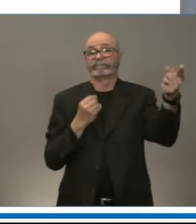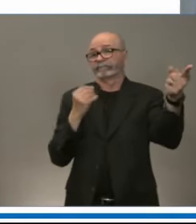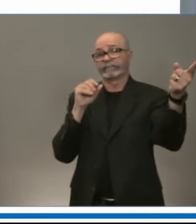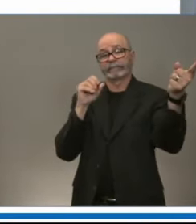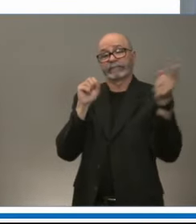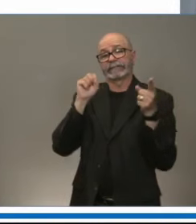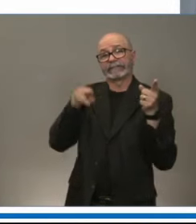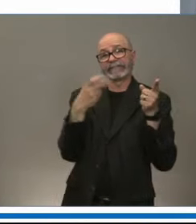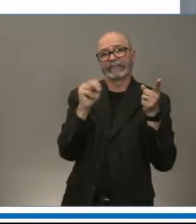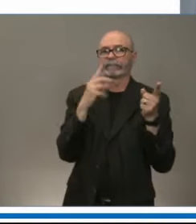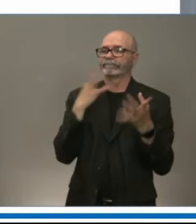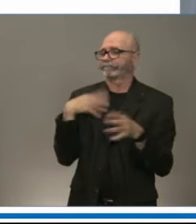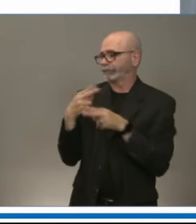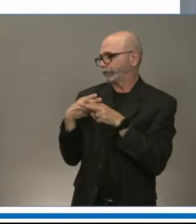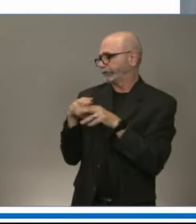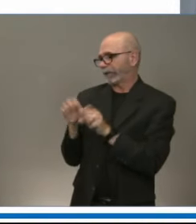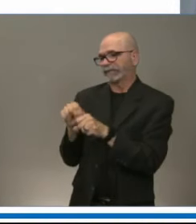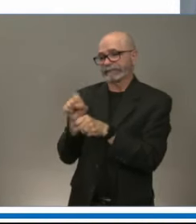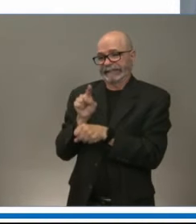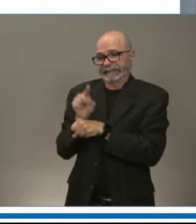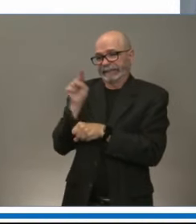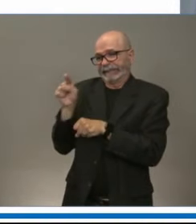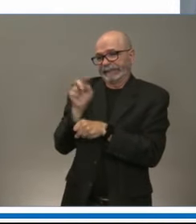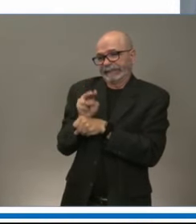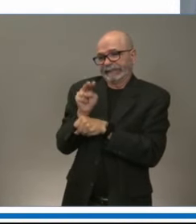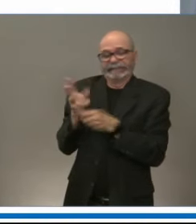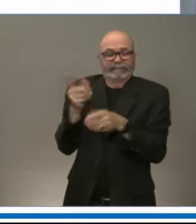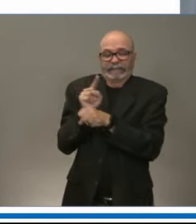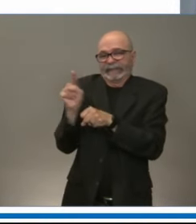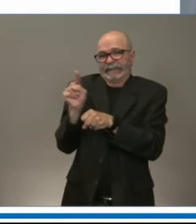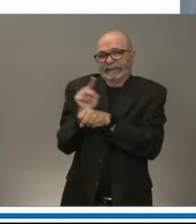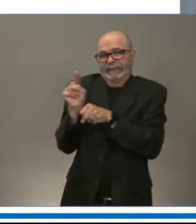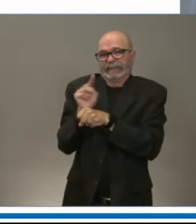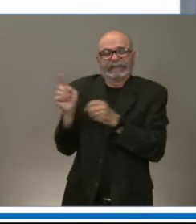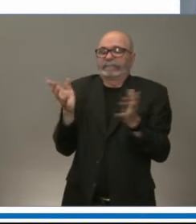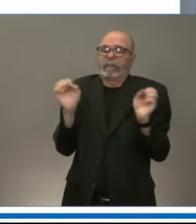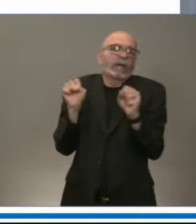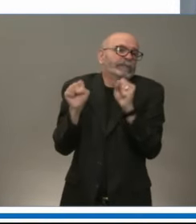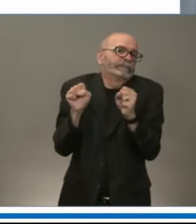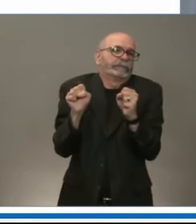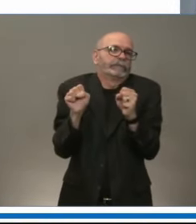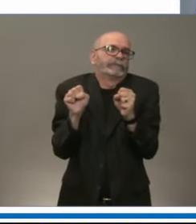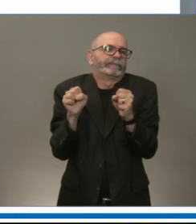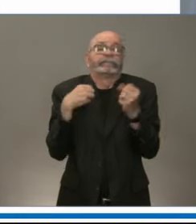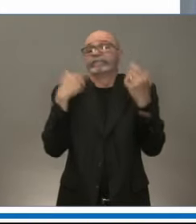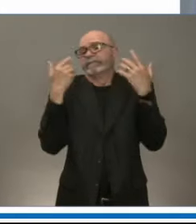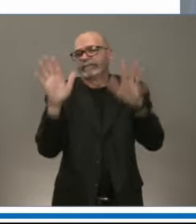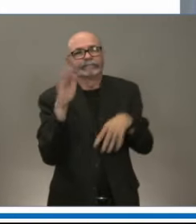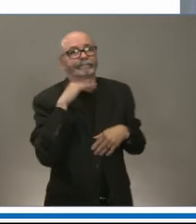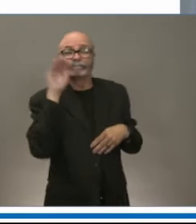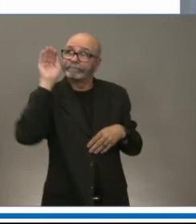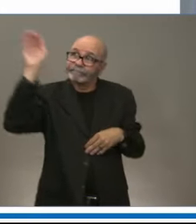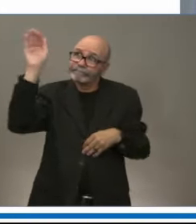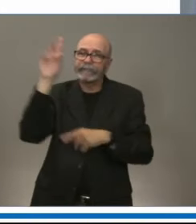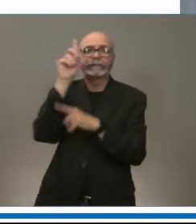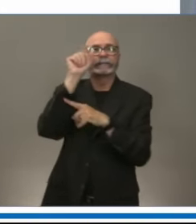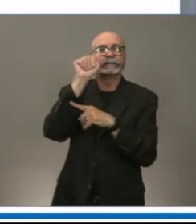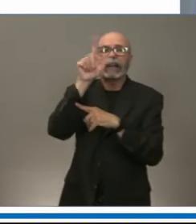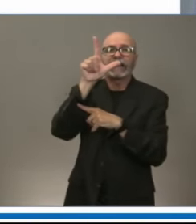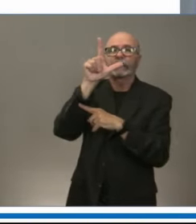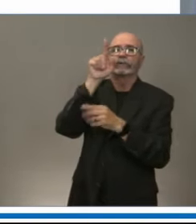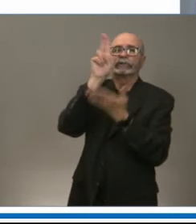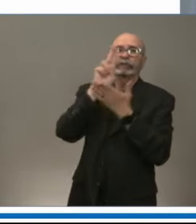week. We've called upon Dalhousie, who has some expertise in this, along with all of their different